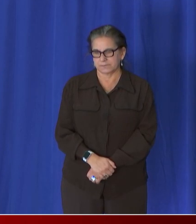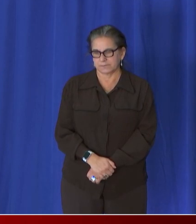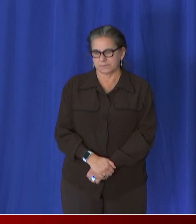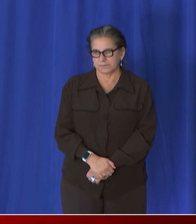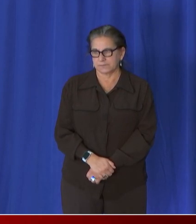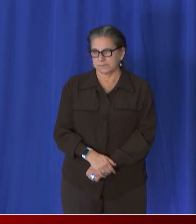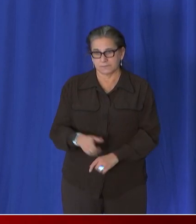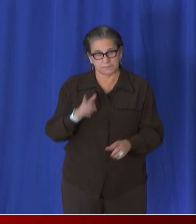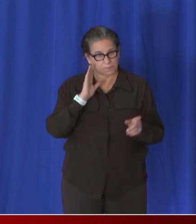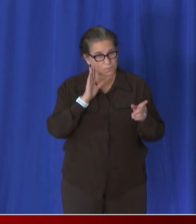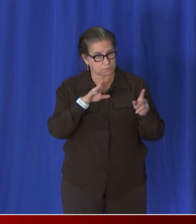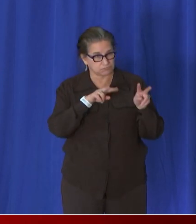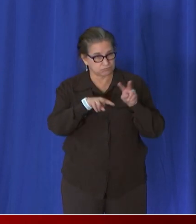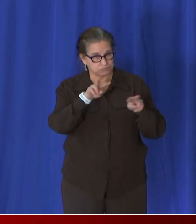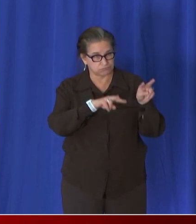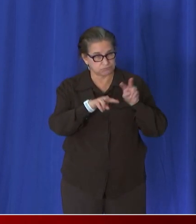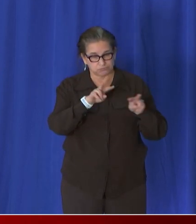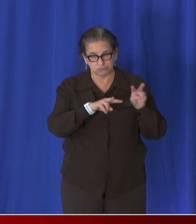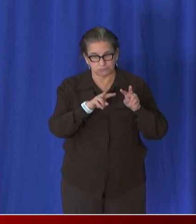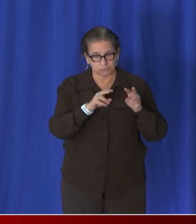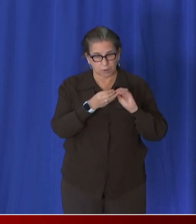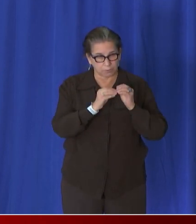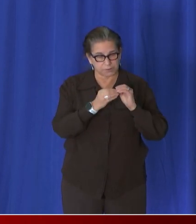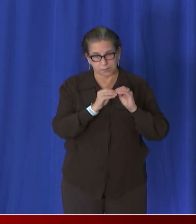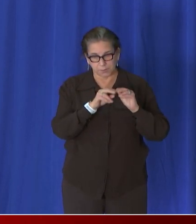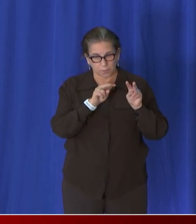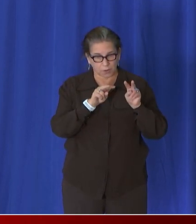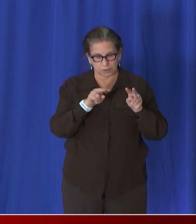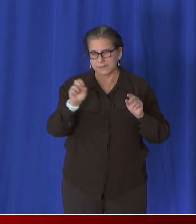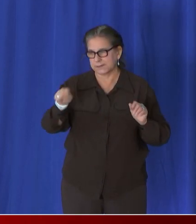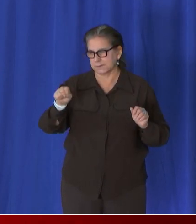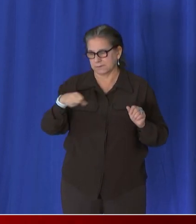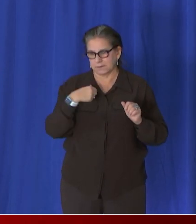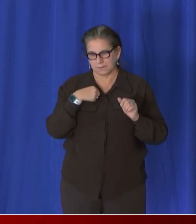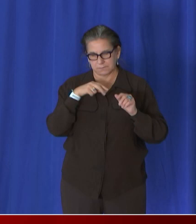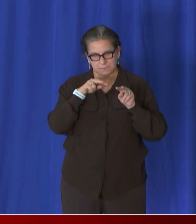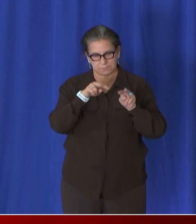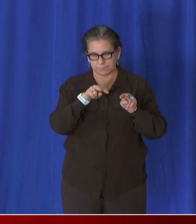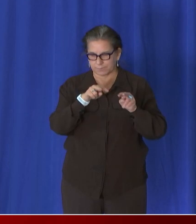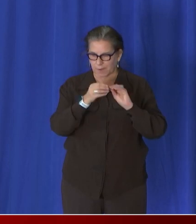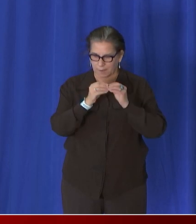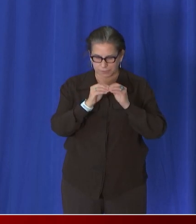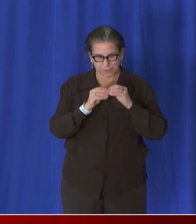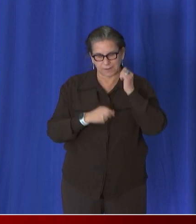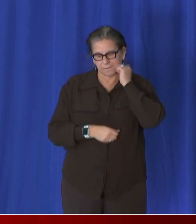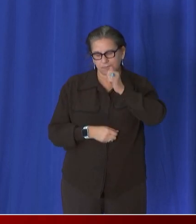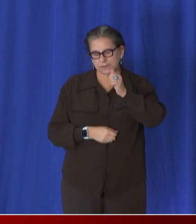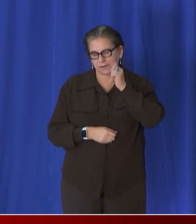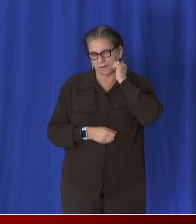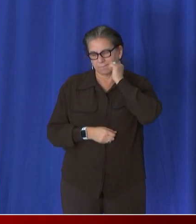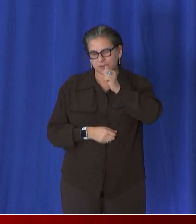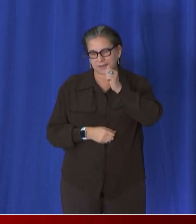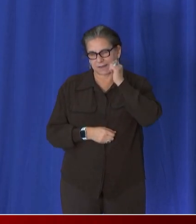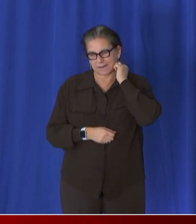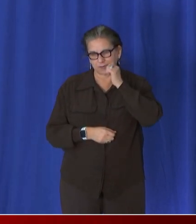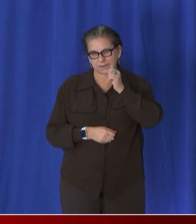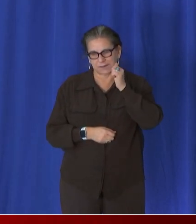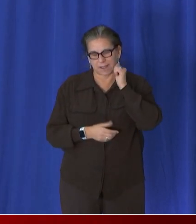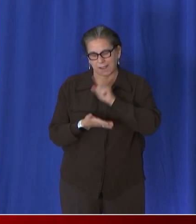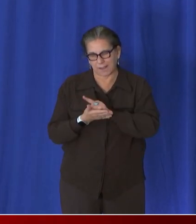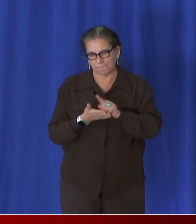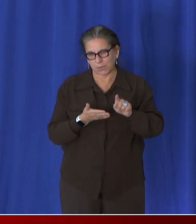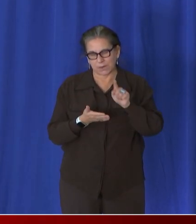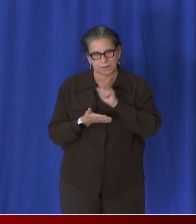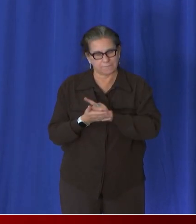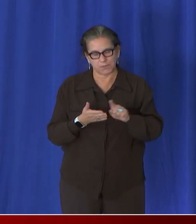into? We're looking into schools every minute of every day. Thanks, Mayor. You bet. Just